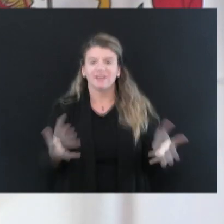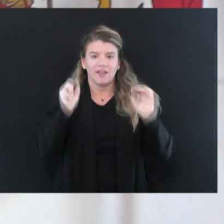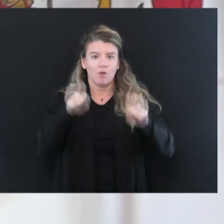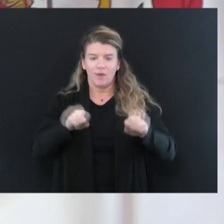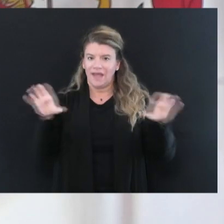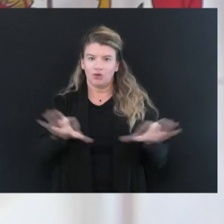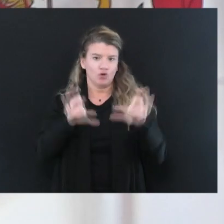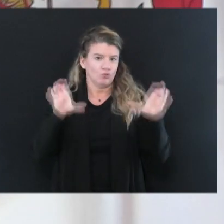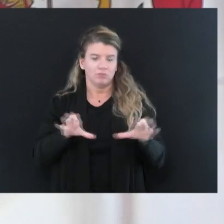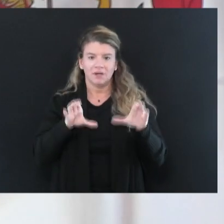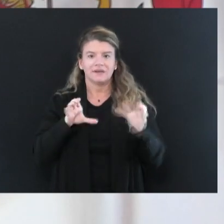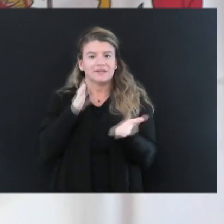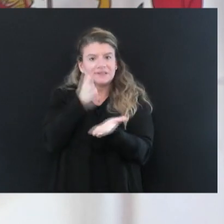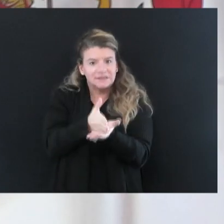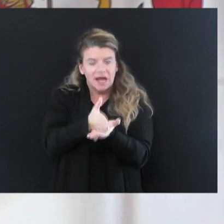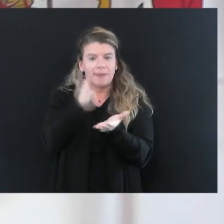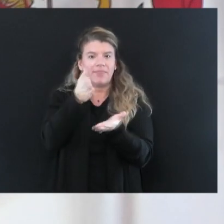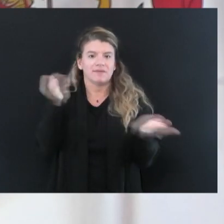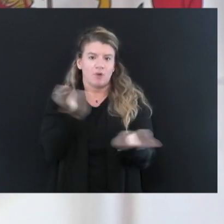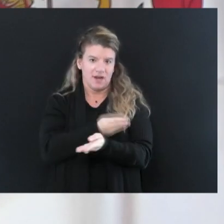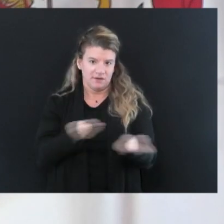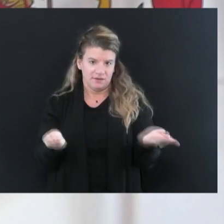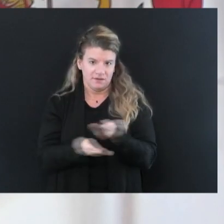possibly do to stop this thing.